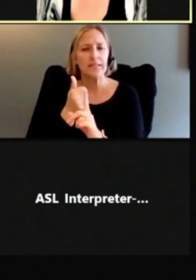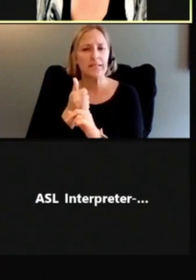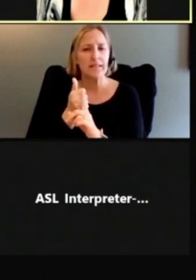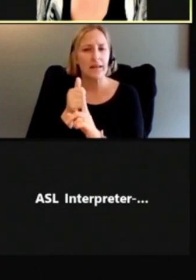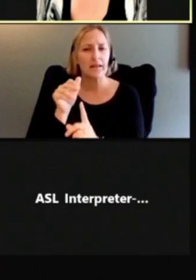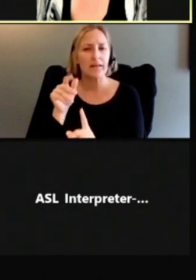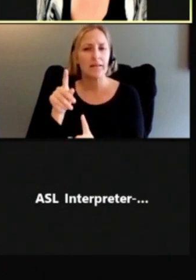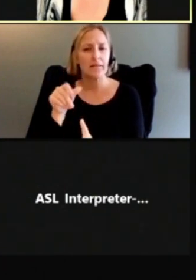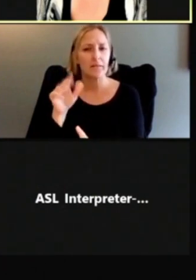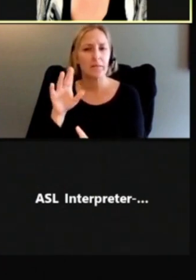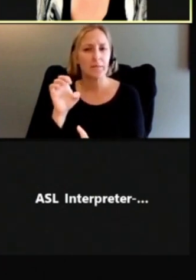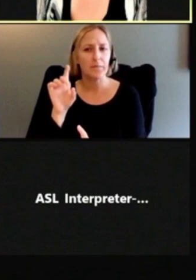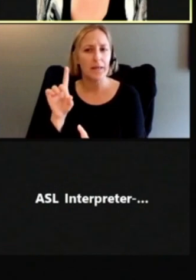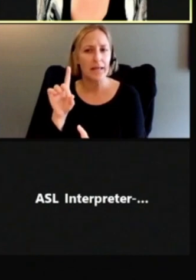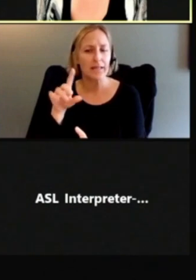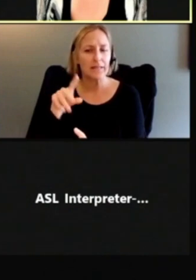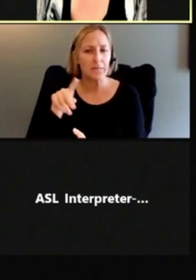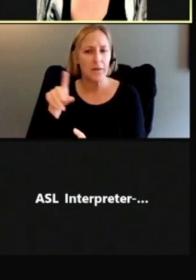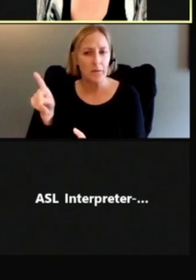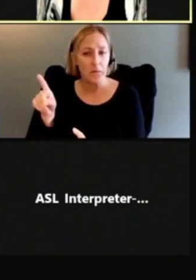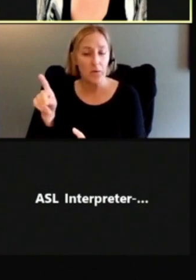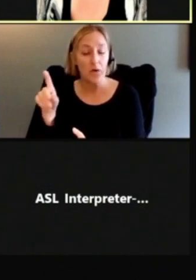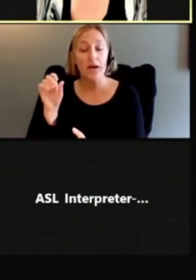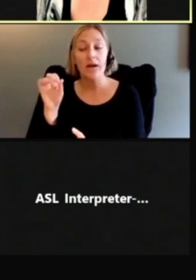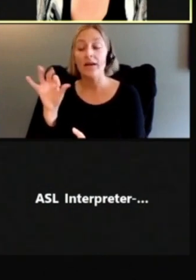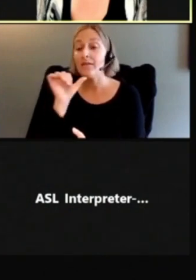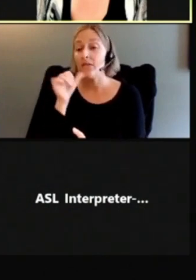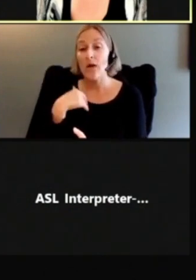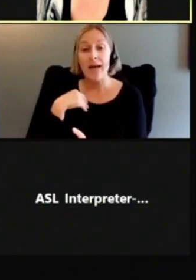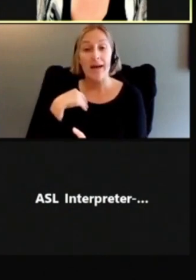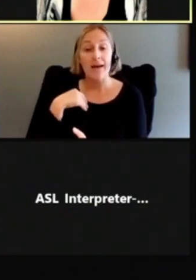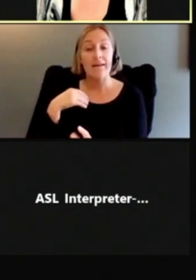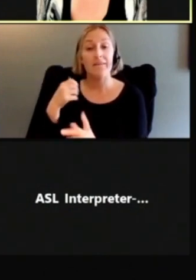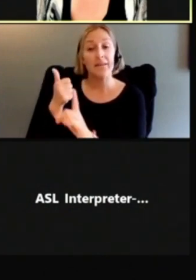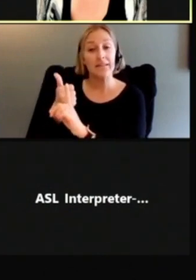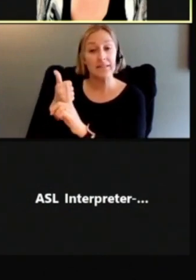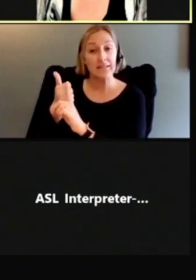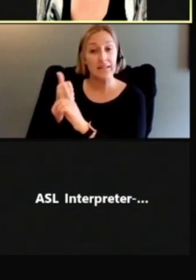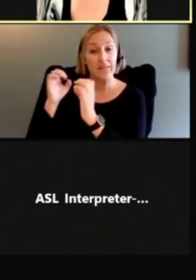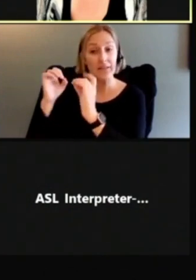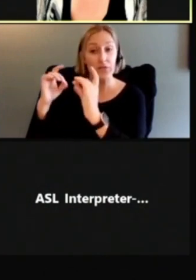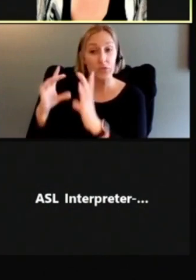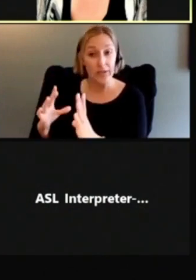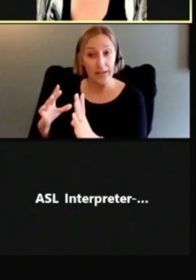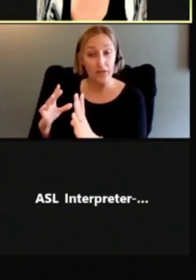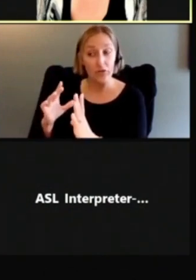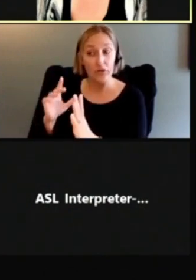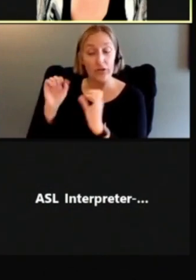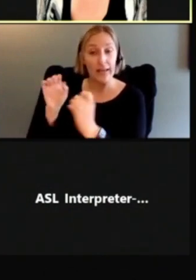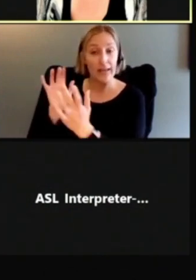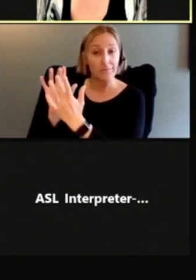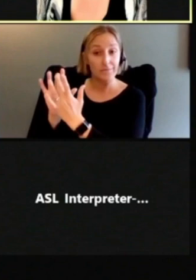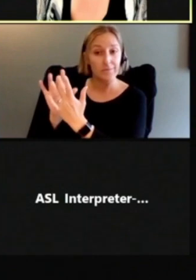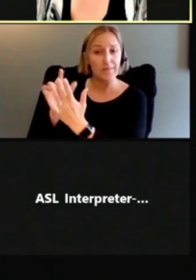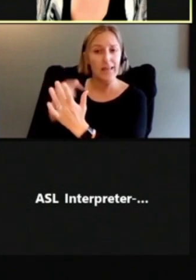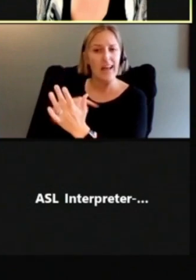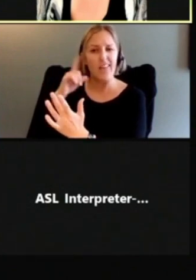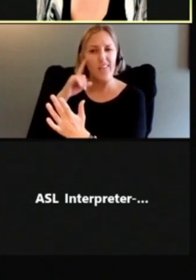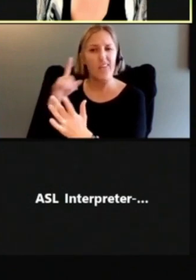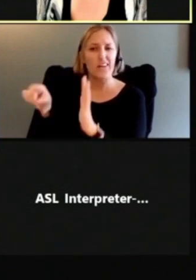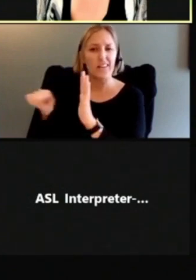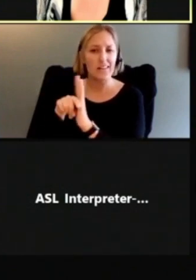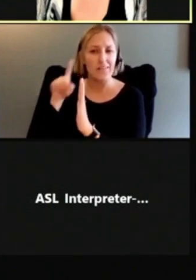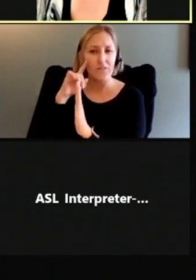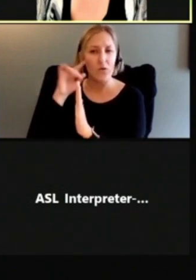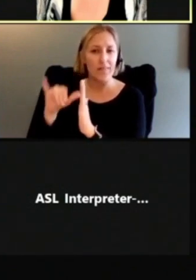having a health educator to speak with and ask questions was very detrimental to the effectiveness of the course. That's